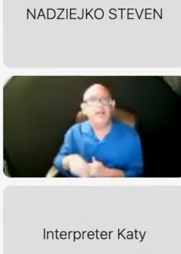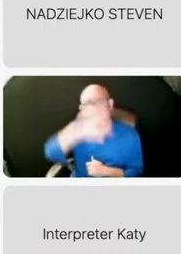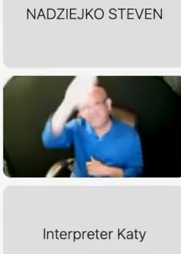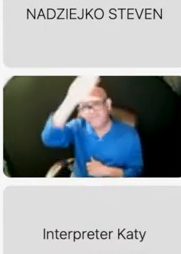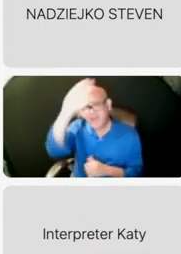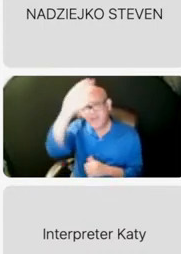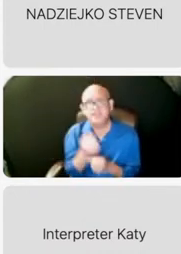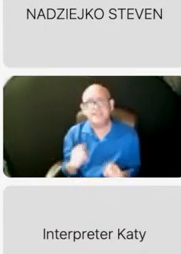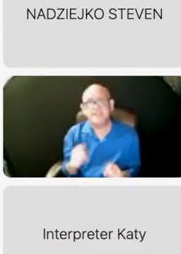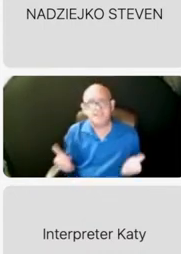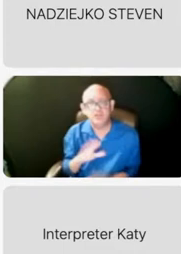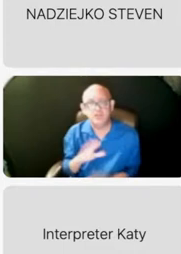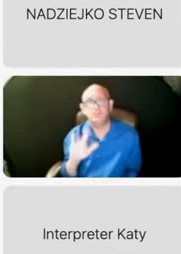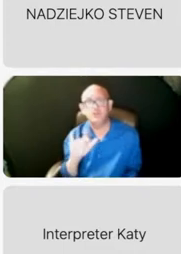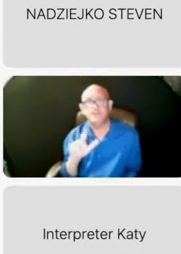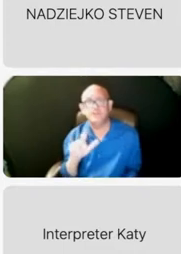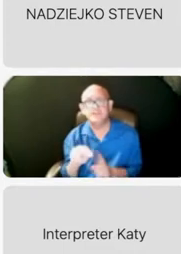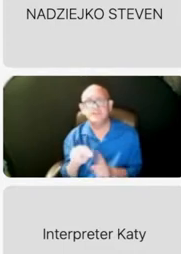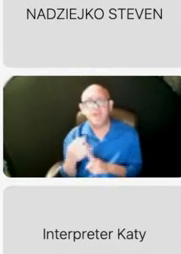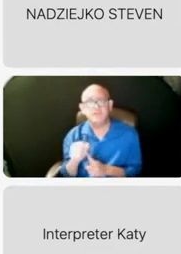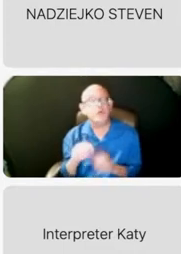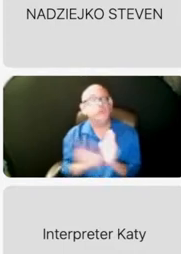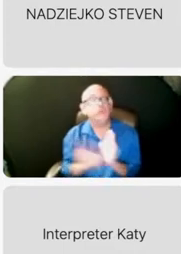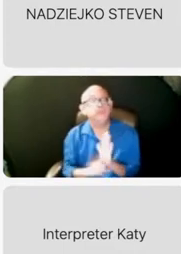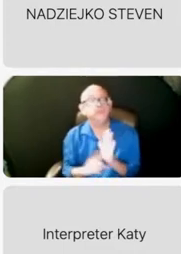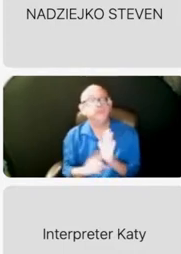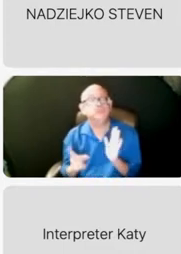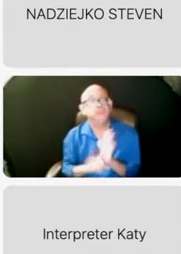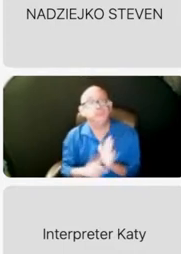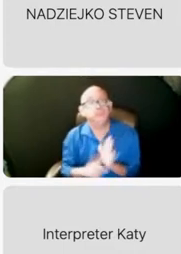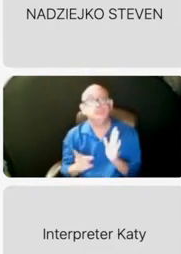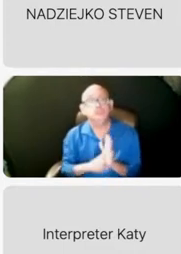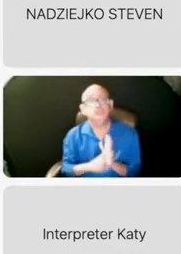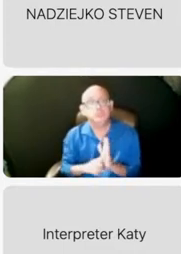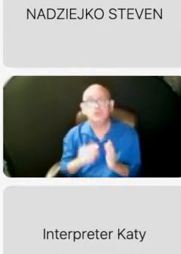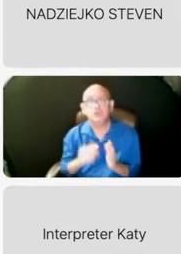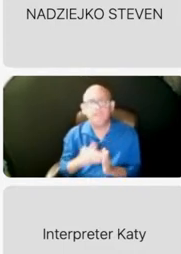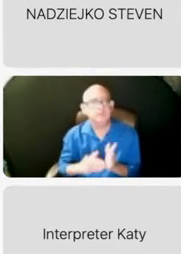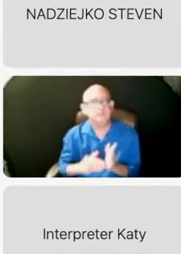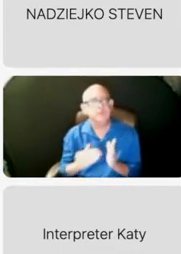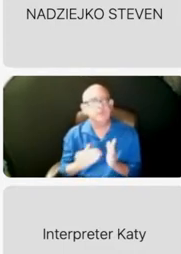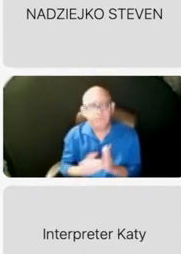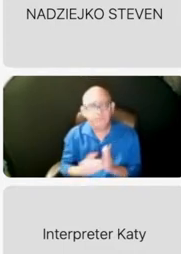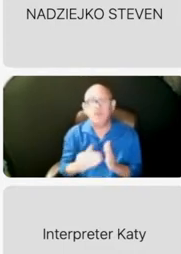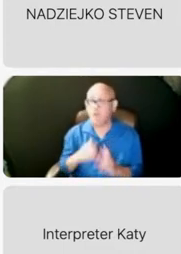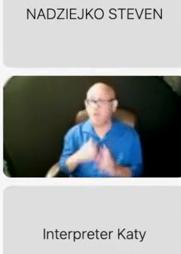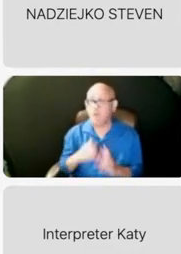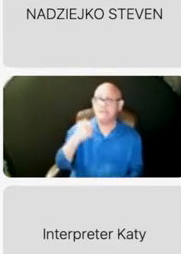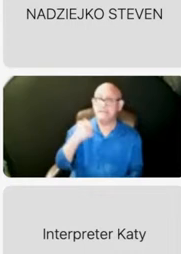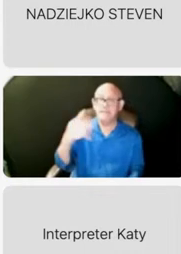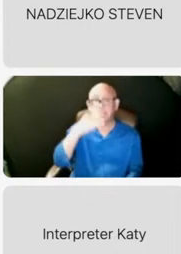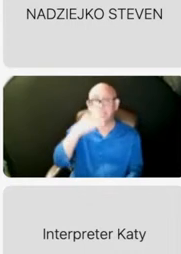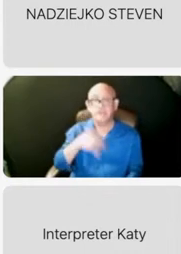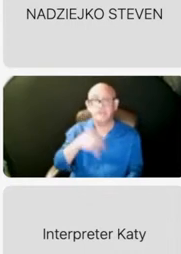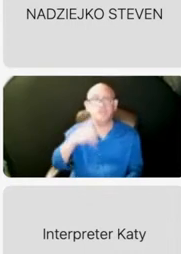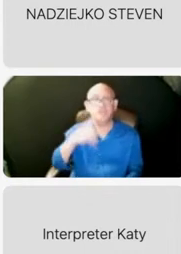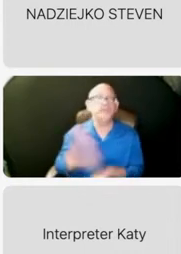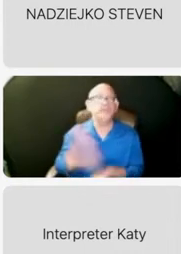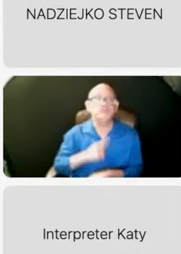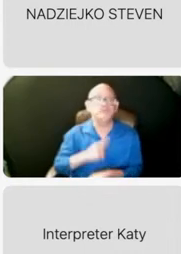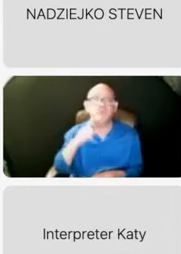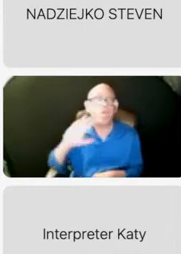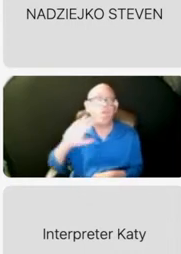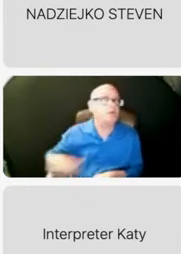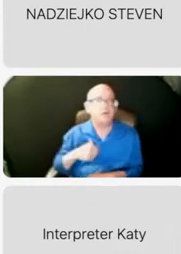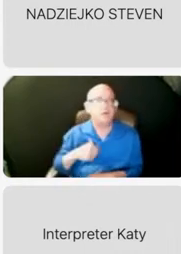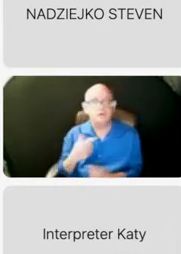alarms go off on a regular basis they go off so much that in my experience while i was there the kids are becoming engendered to not caring and what's going to happen and i mark